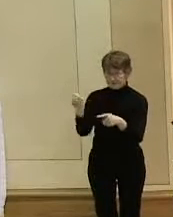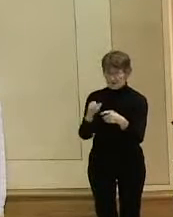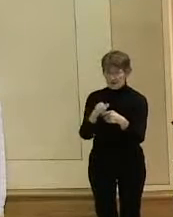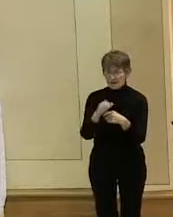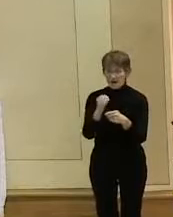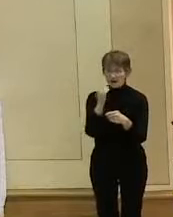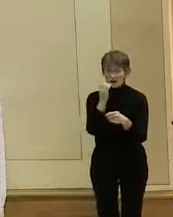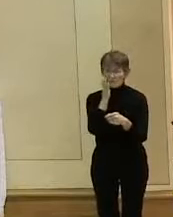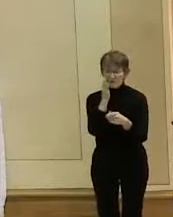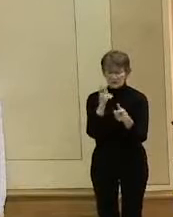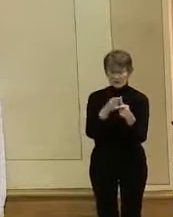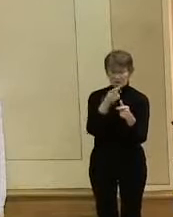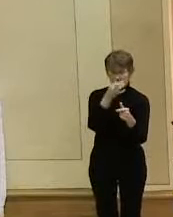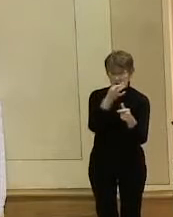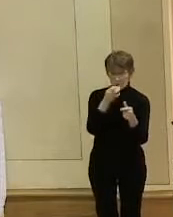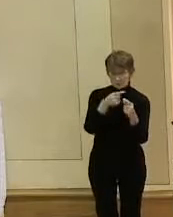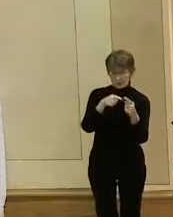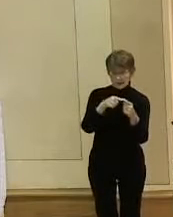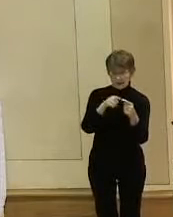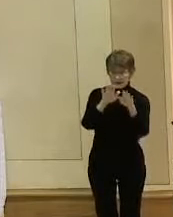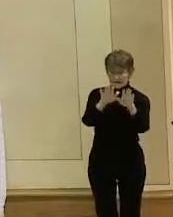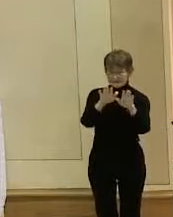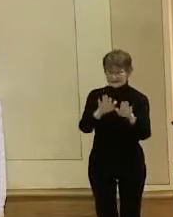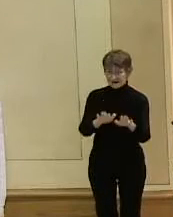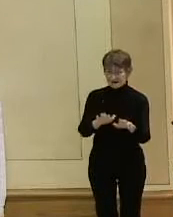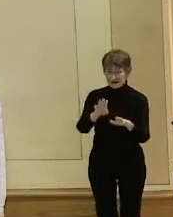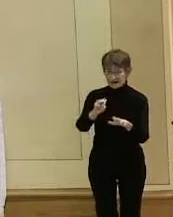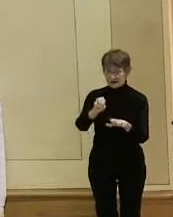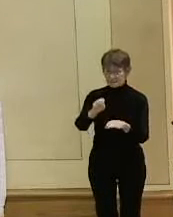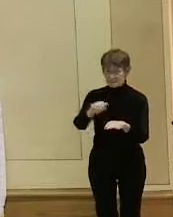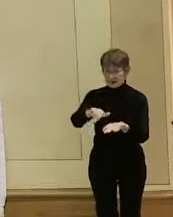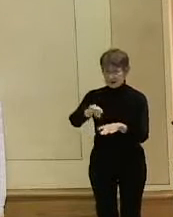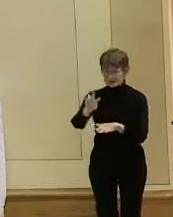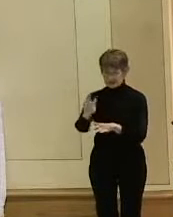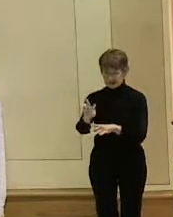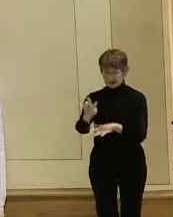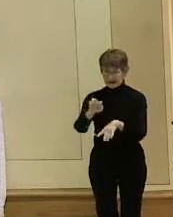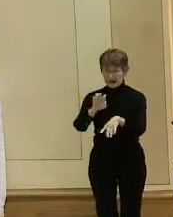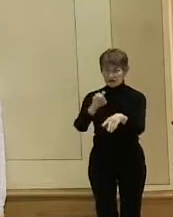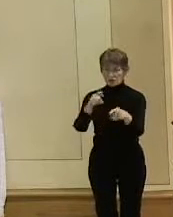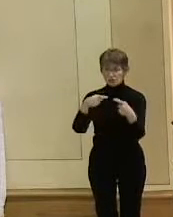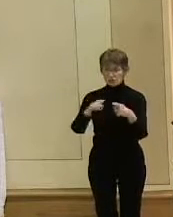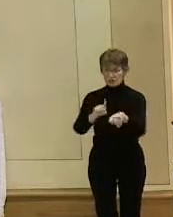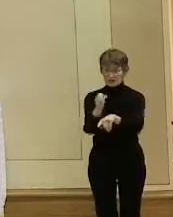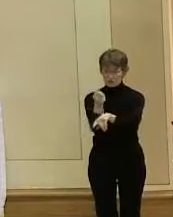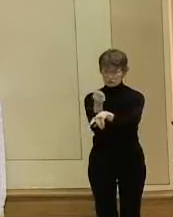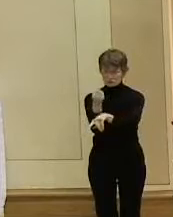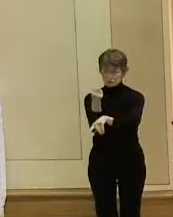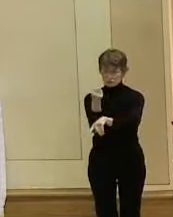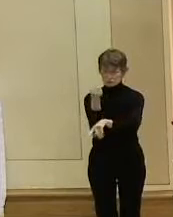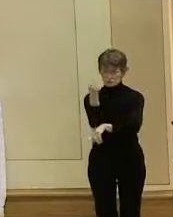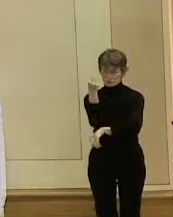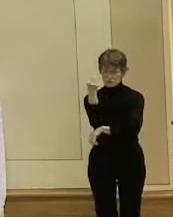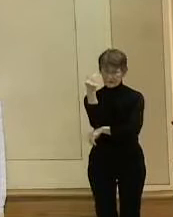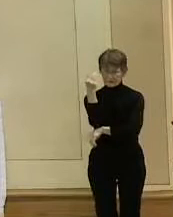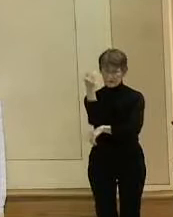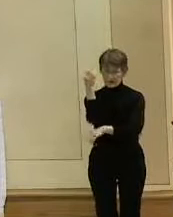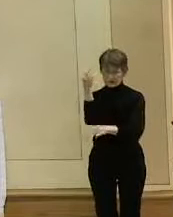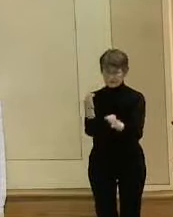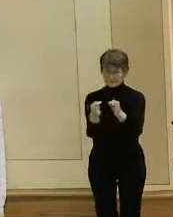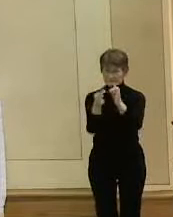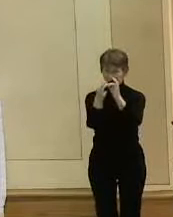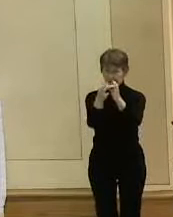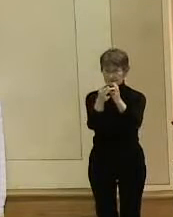Confirmation and First Communion will be held on Sunday, May 2nd at the 12 noon Mass. All are welcome